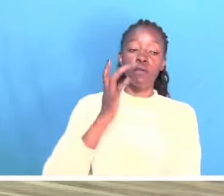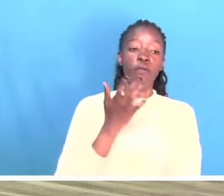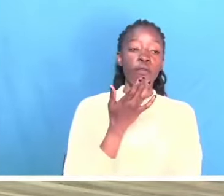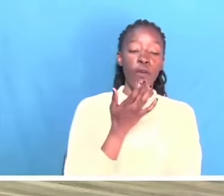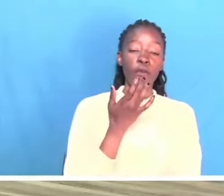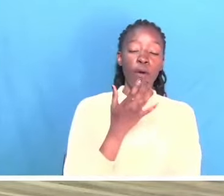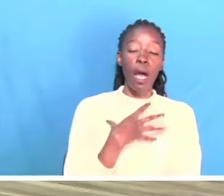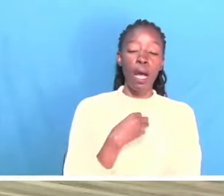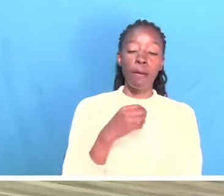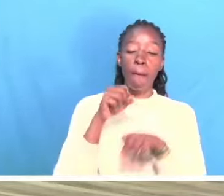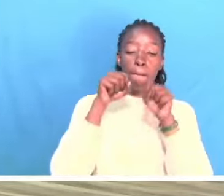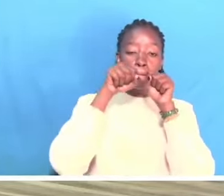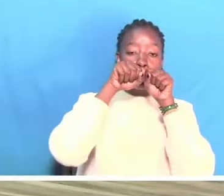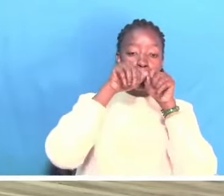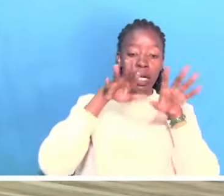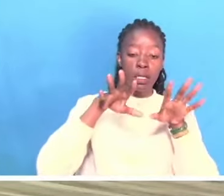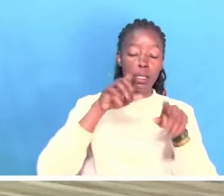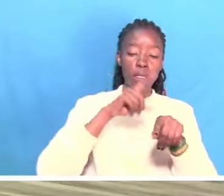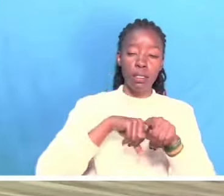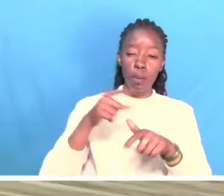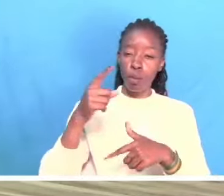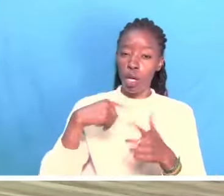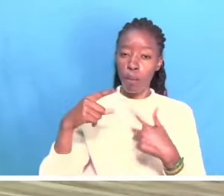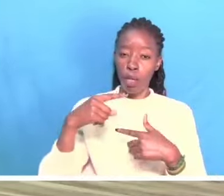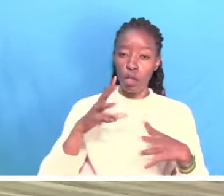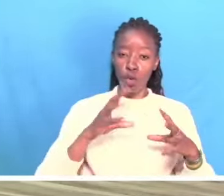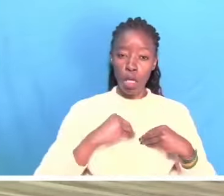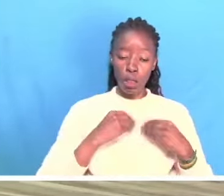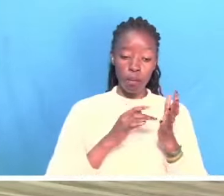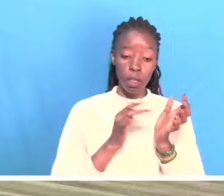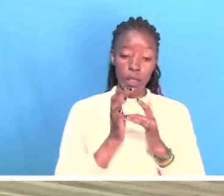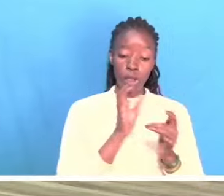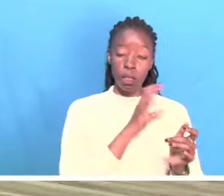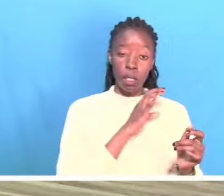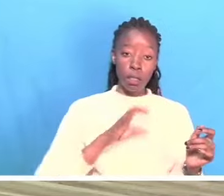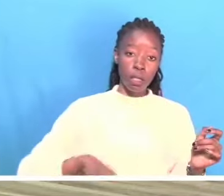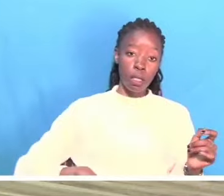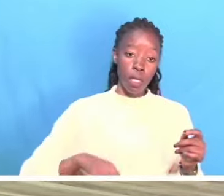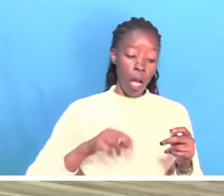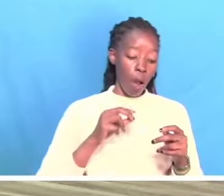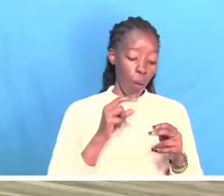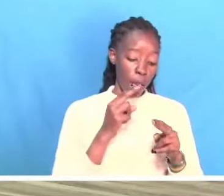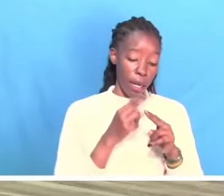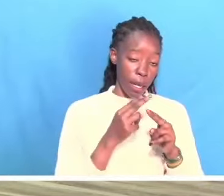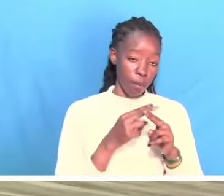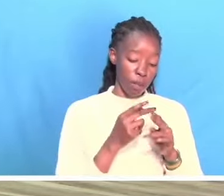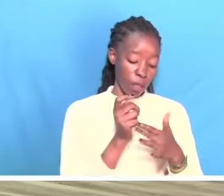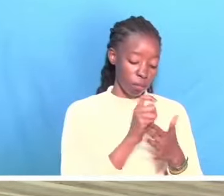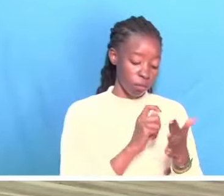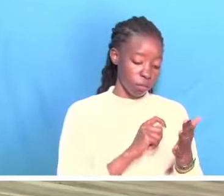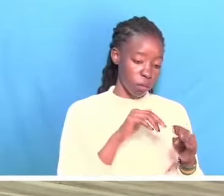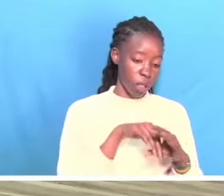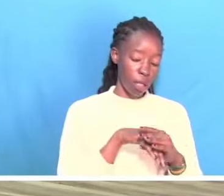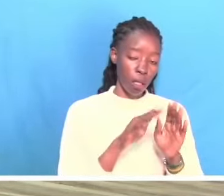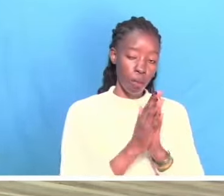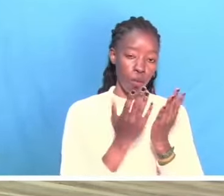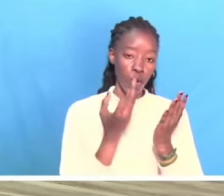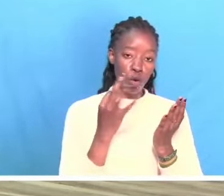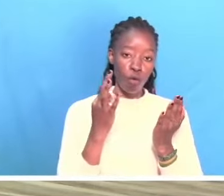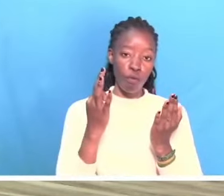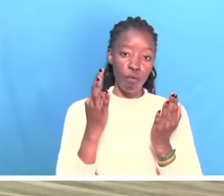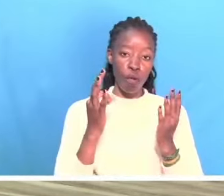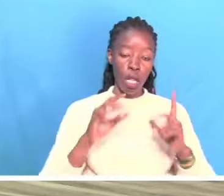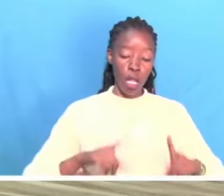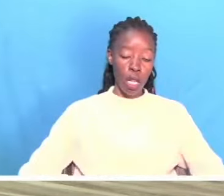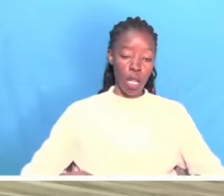And you know, when we come here and receive Jesus Christ, for us, our names are written in the book of life, and we are guaranteed to enter heaven. Don't you